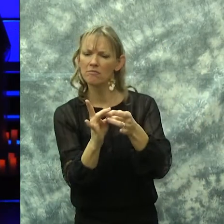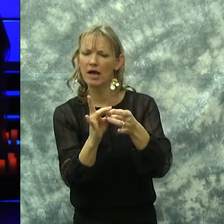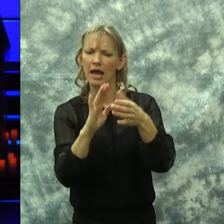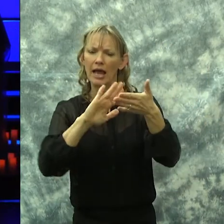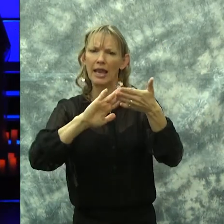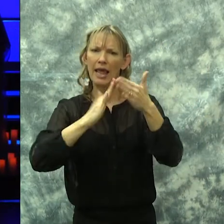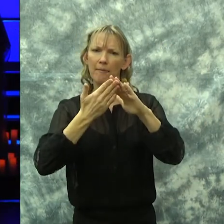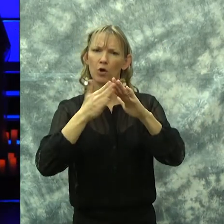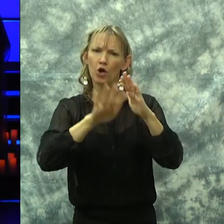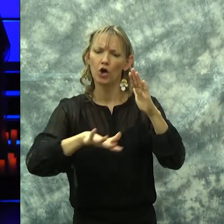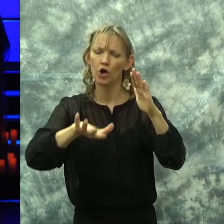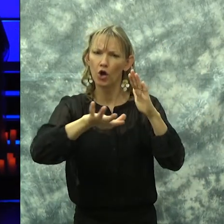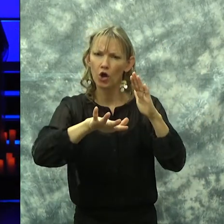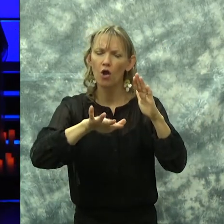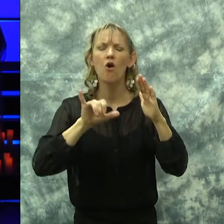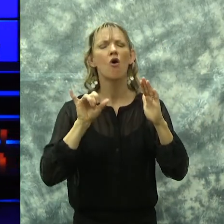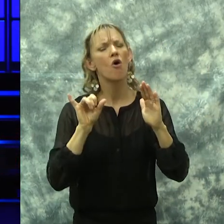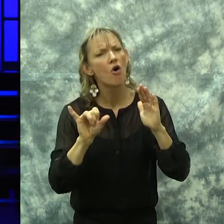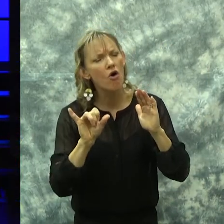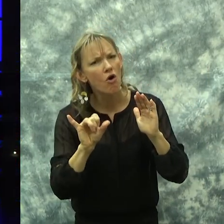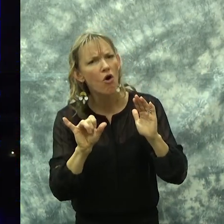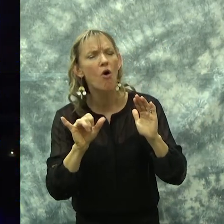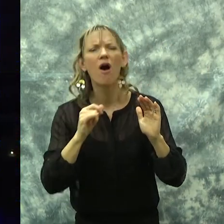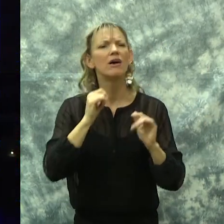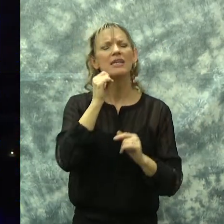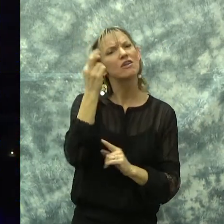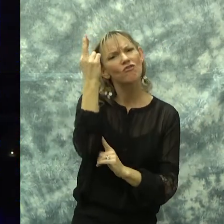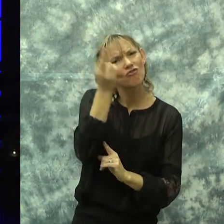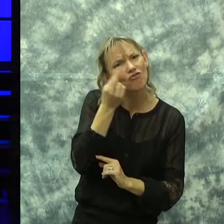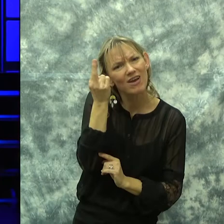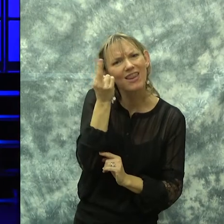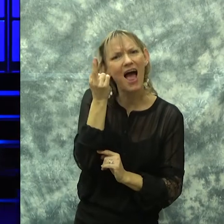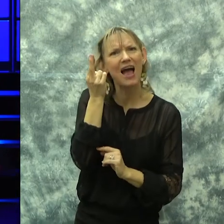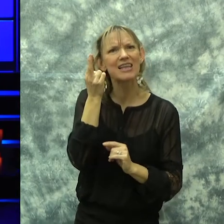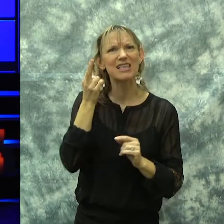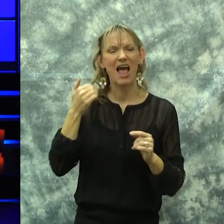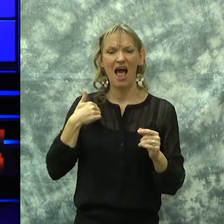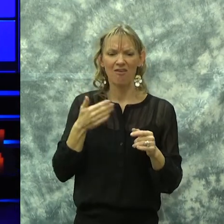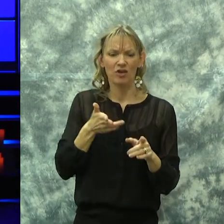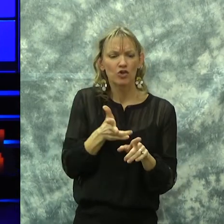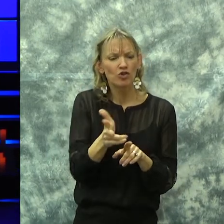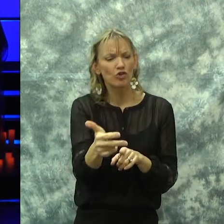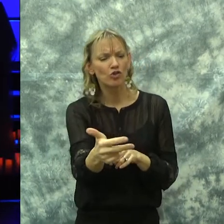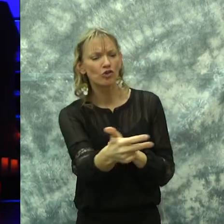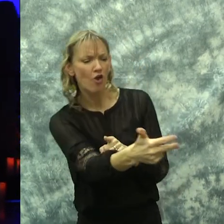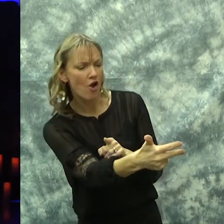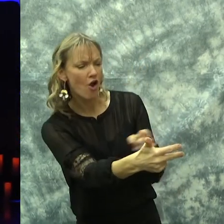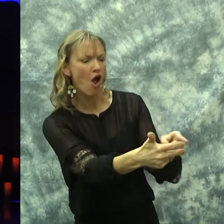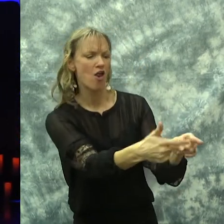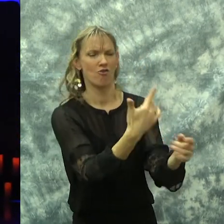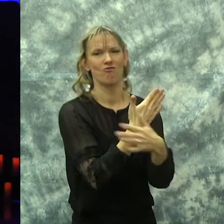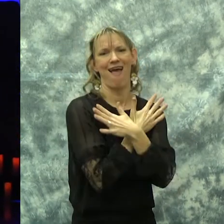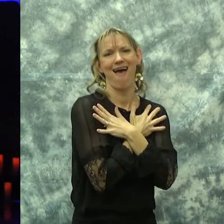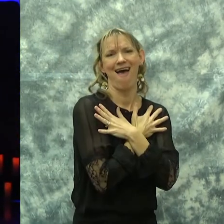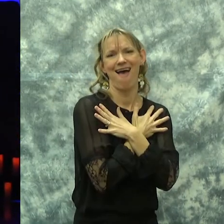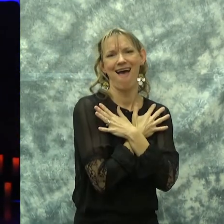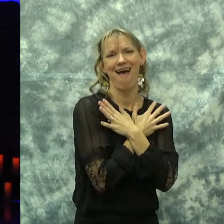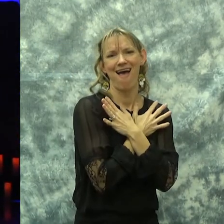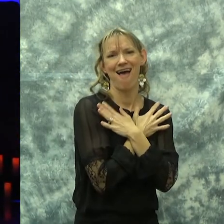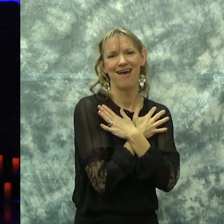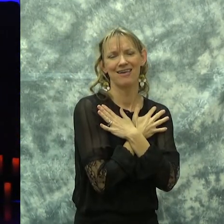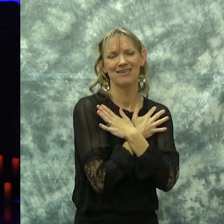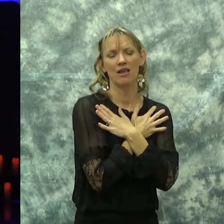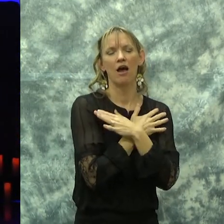over there. I never quite realized that there's this little turnoff over here where I can get some rest and